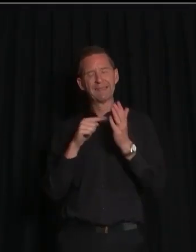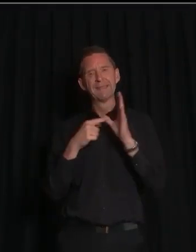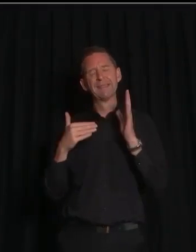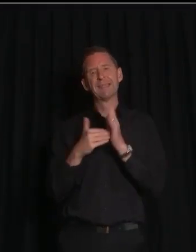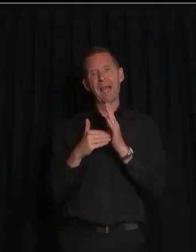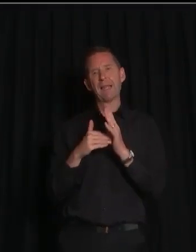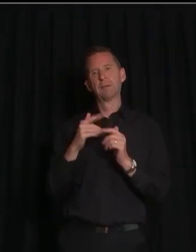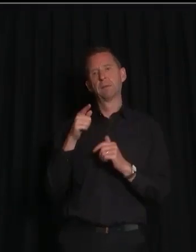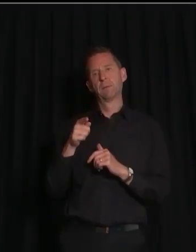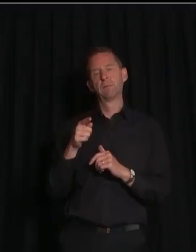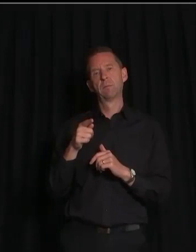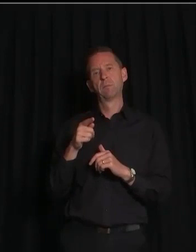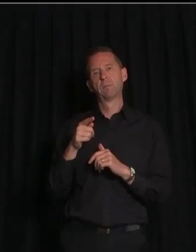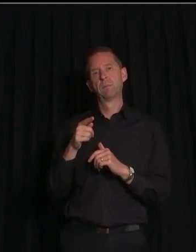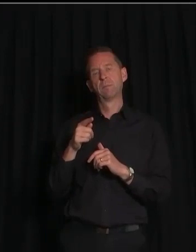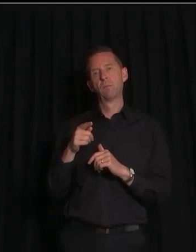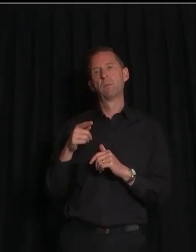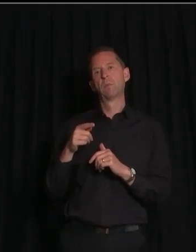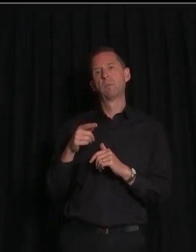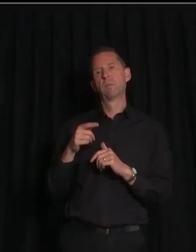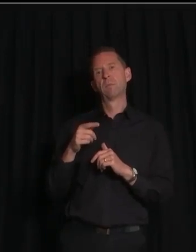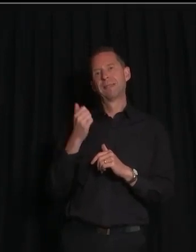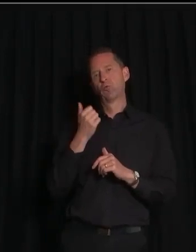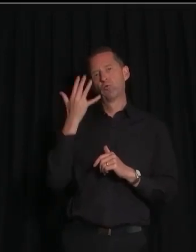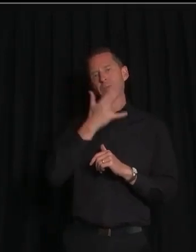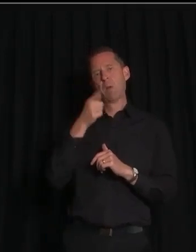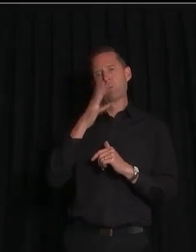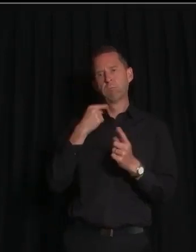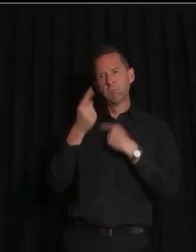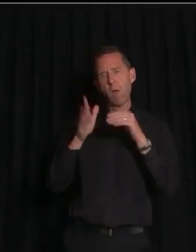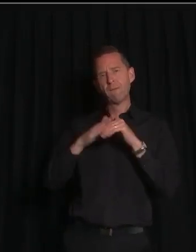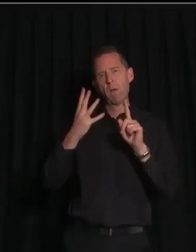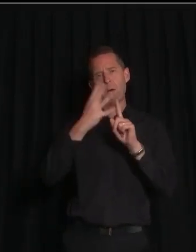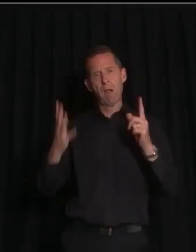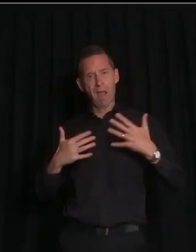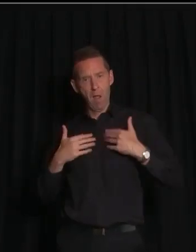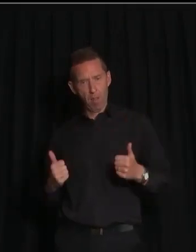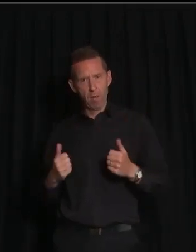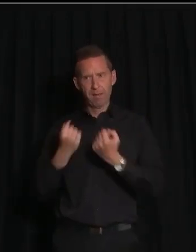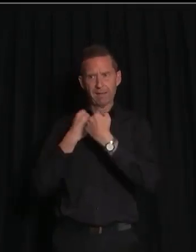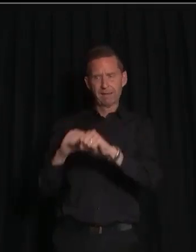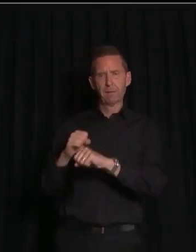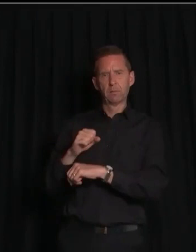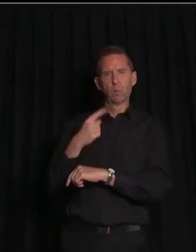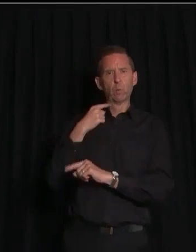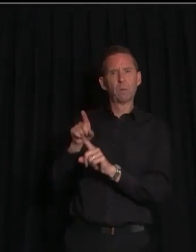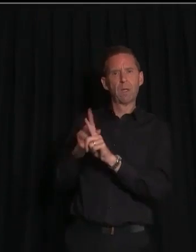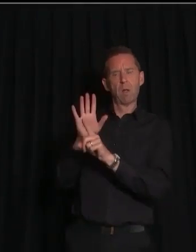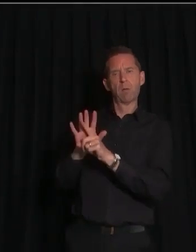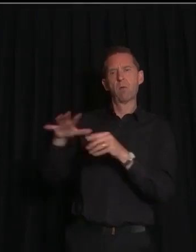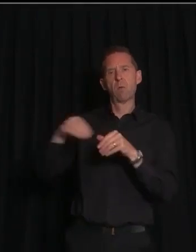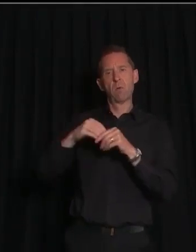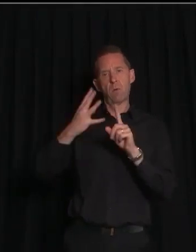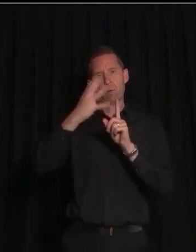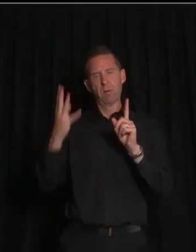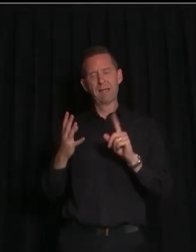to educate around LGBTI health, suicide prevention within the LGBTI sister